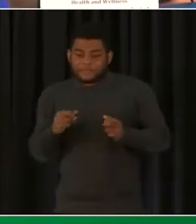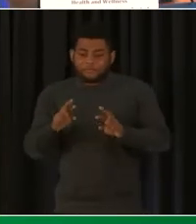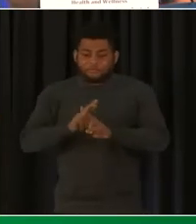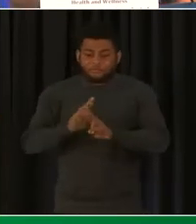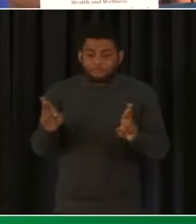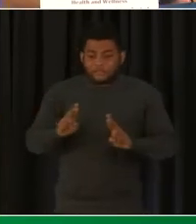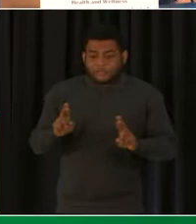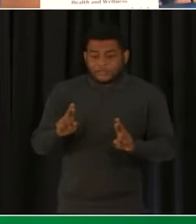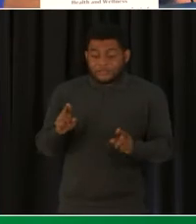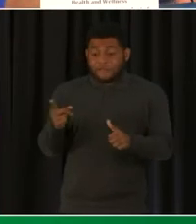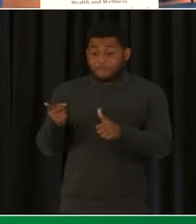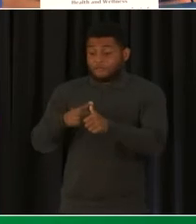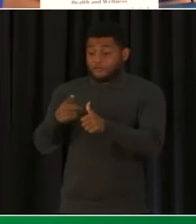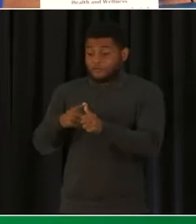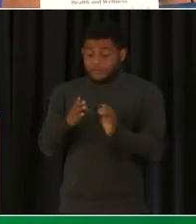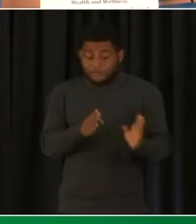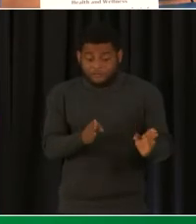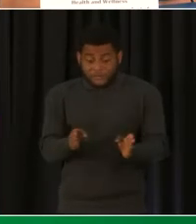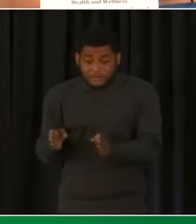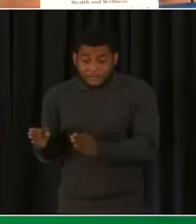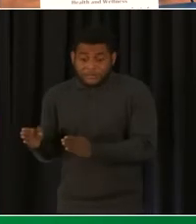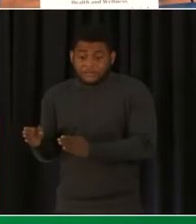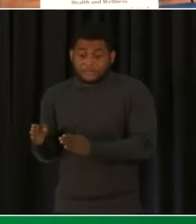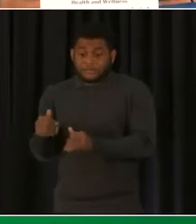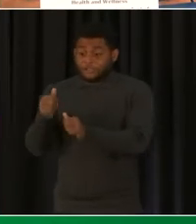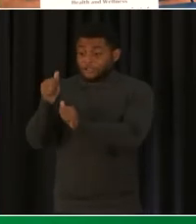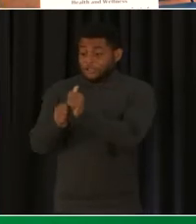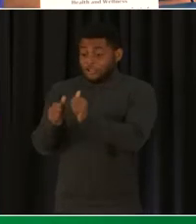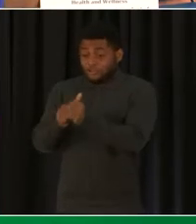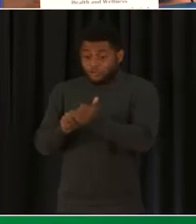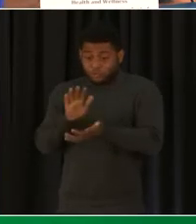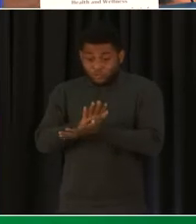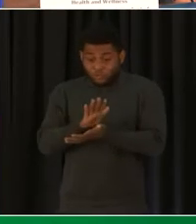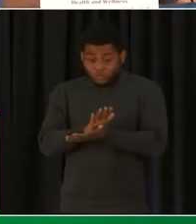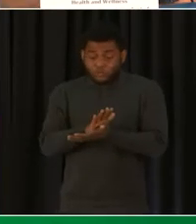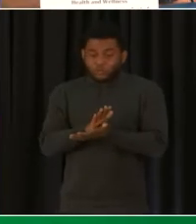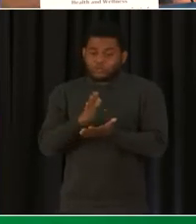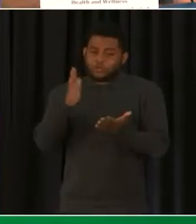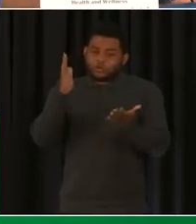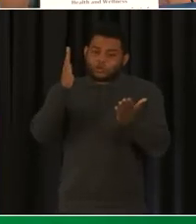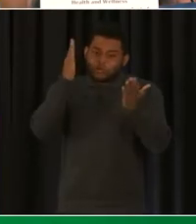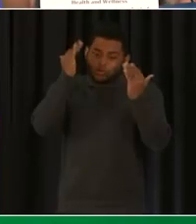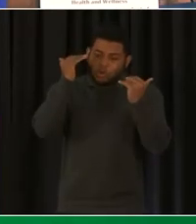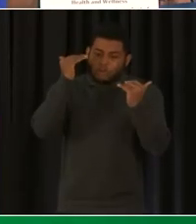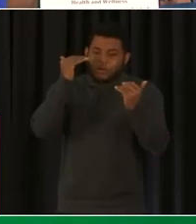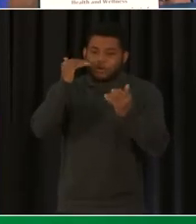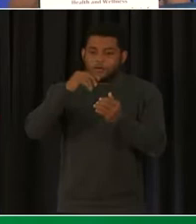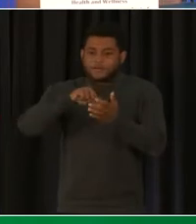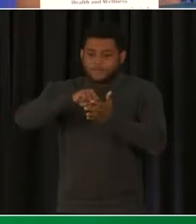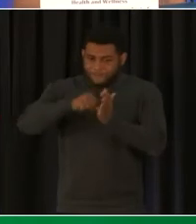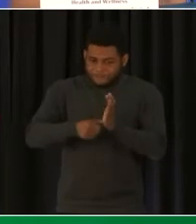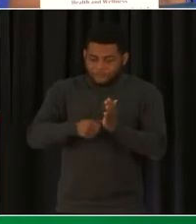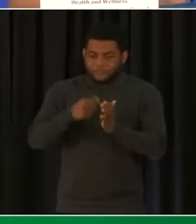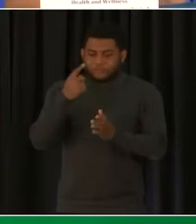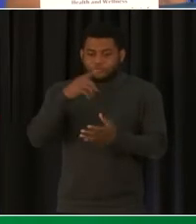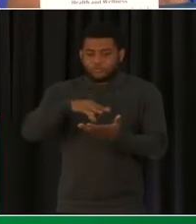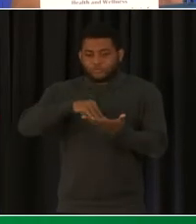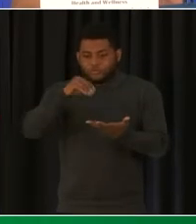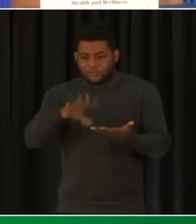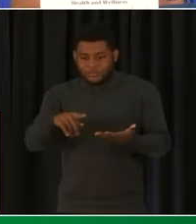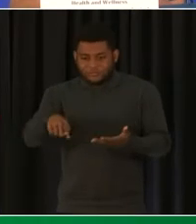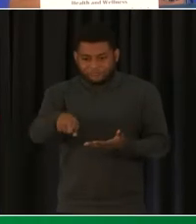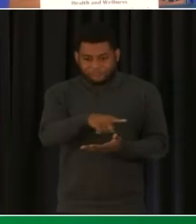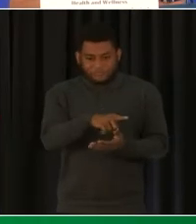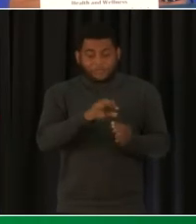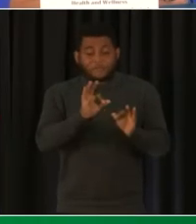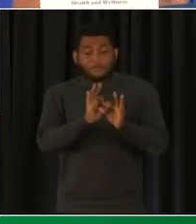is preparation. So each participating school hopefully is reinforcing with students, and we welcome you all, our families, to reinforce